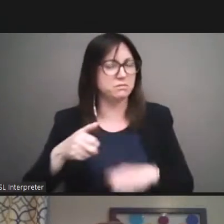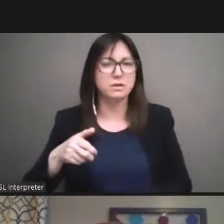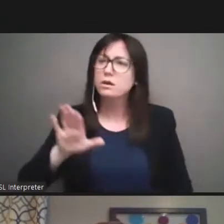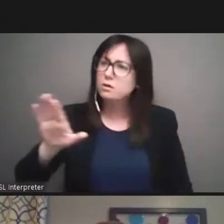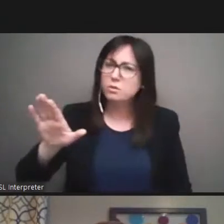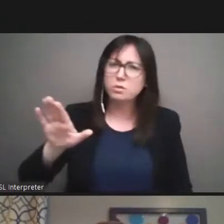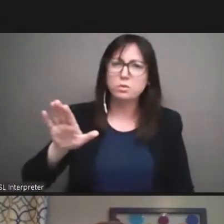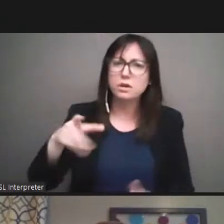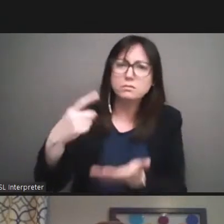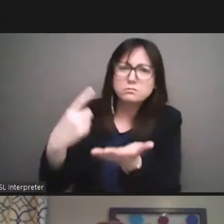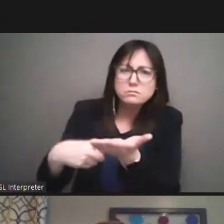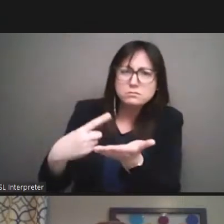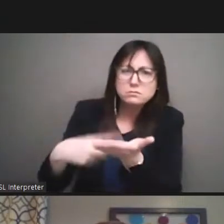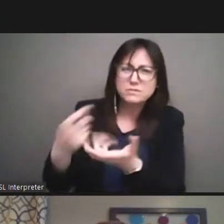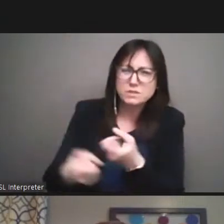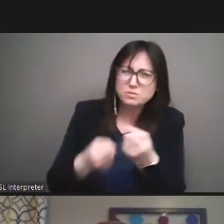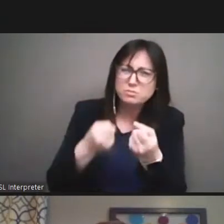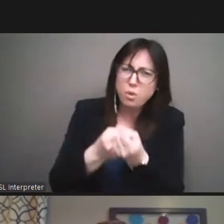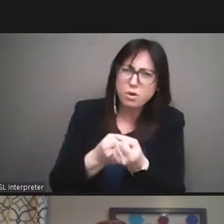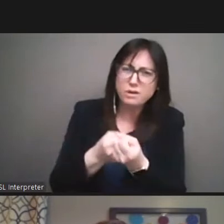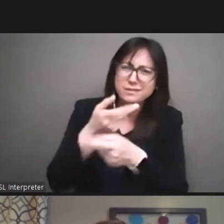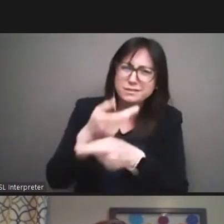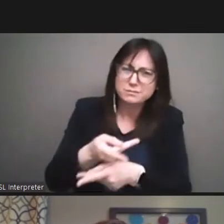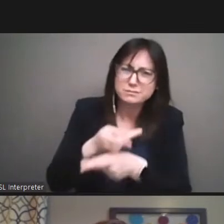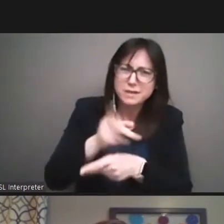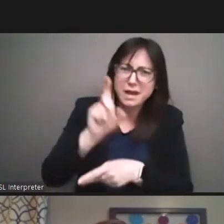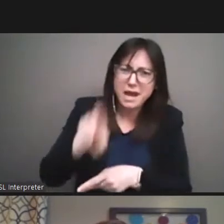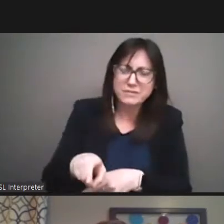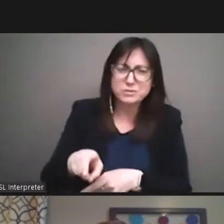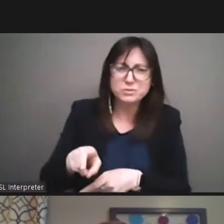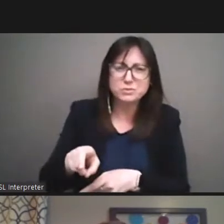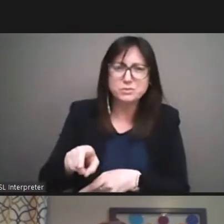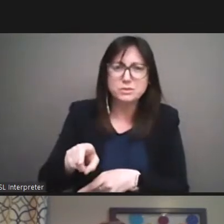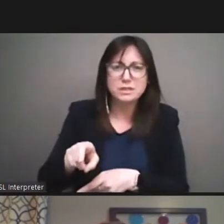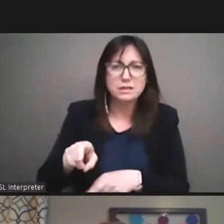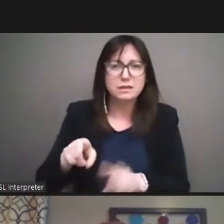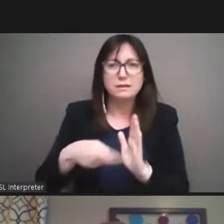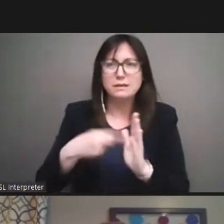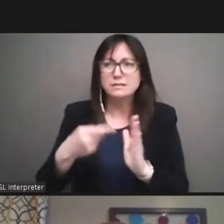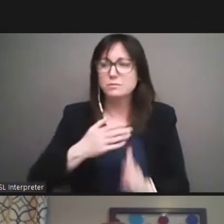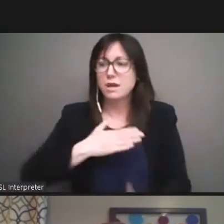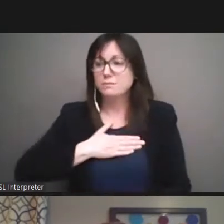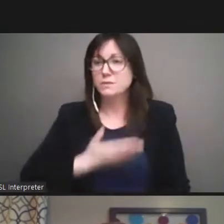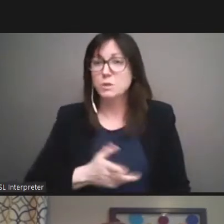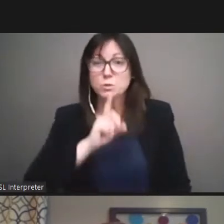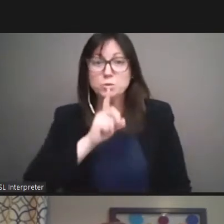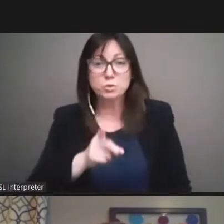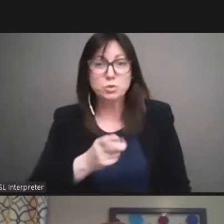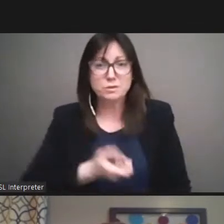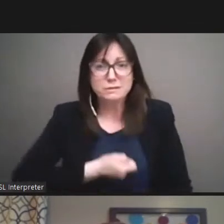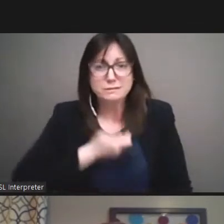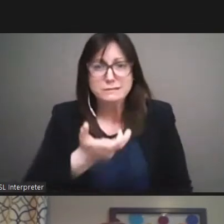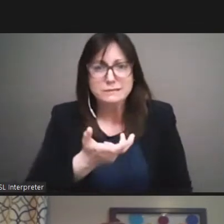and supporting. That truth is just so hard to say. And,